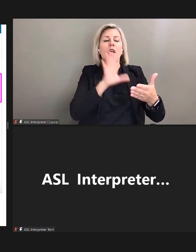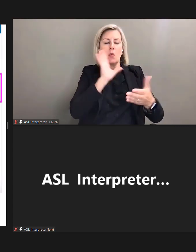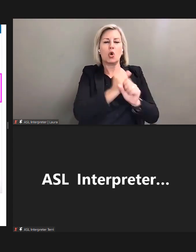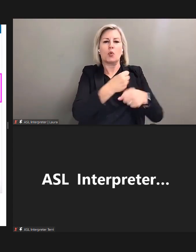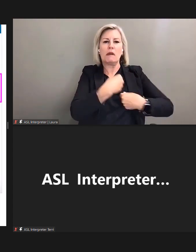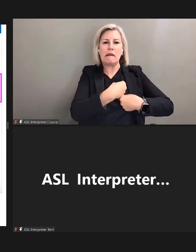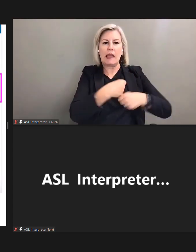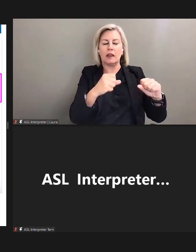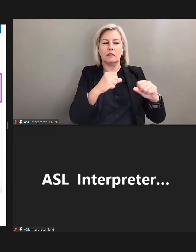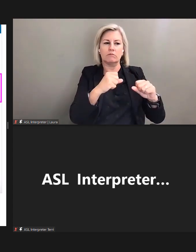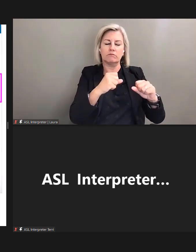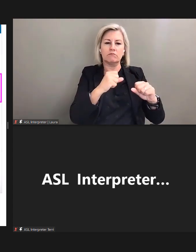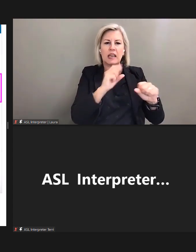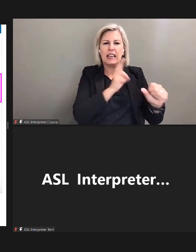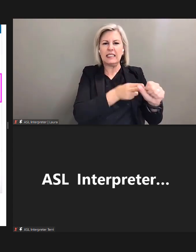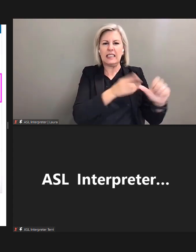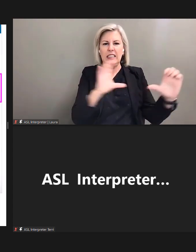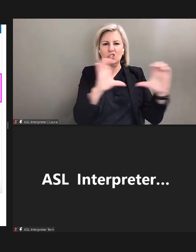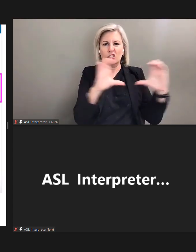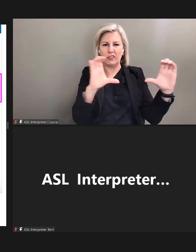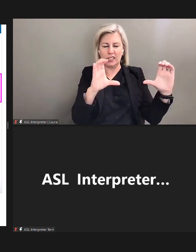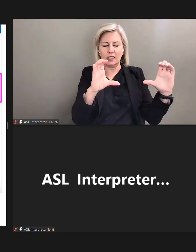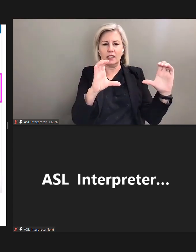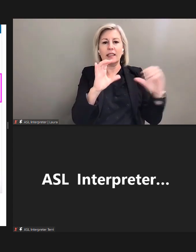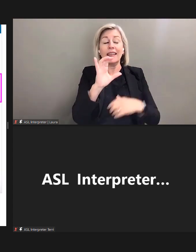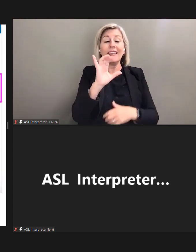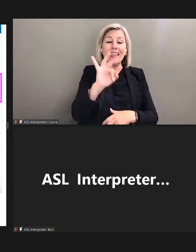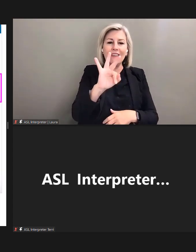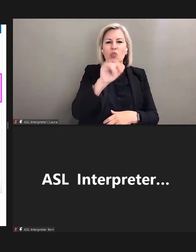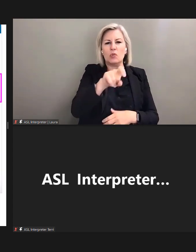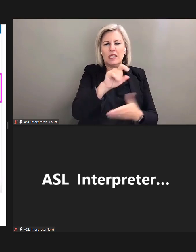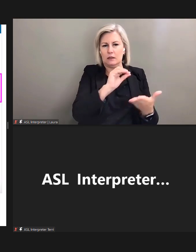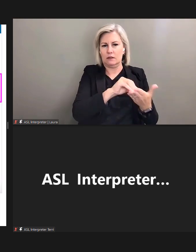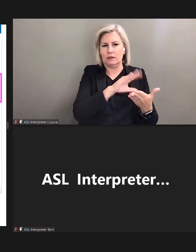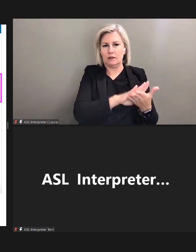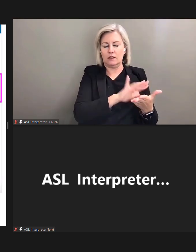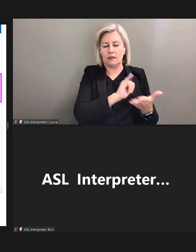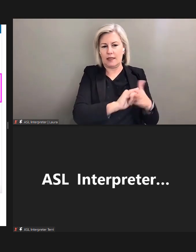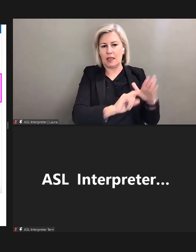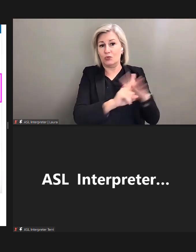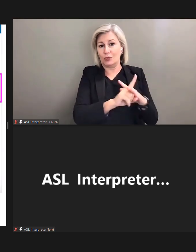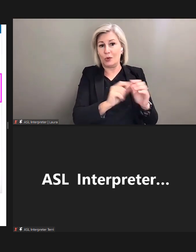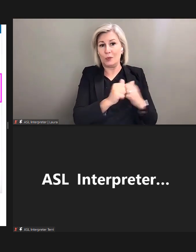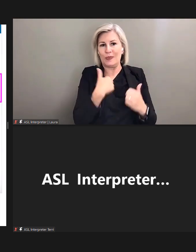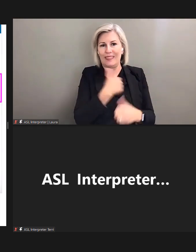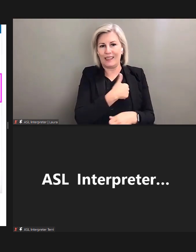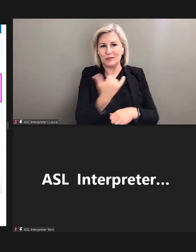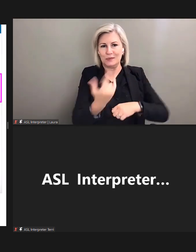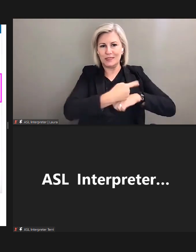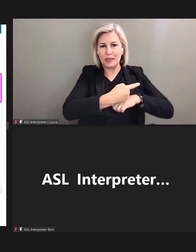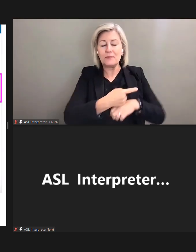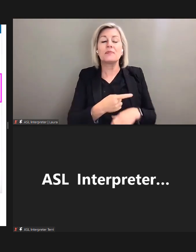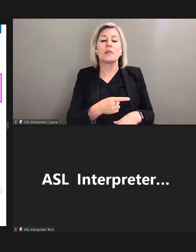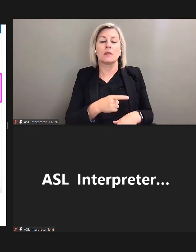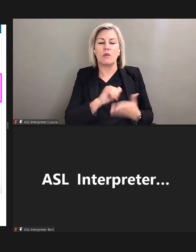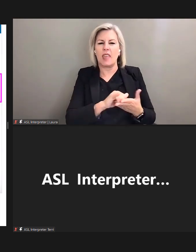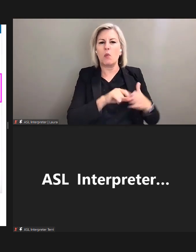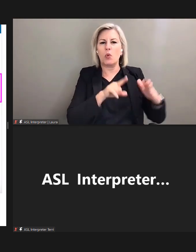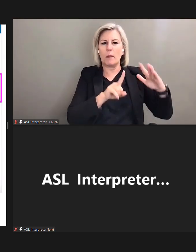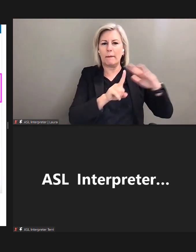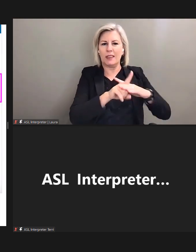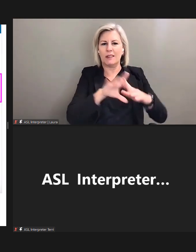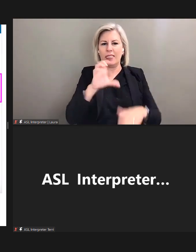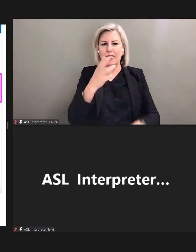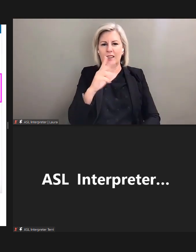your participation in today's webinar in case you need to document that you've been with us today. So that will appear in the